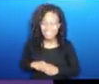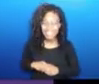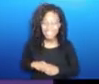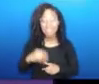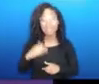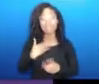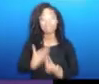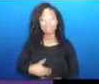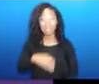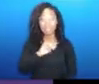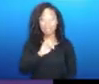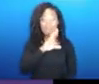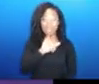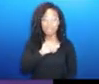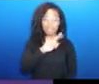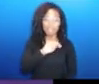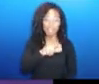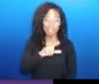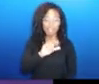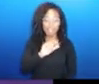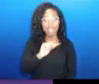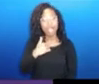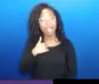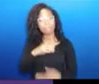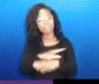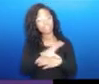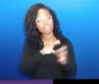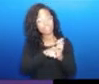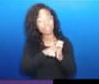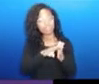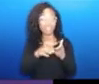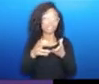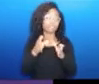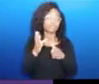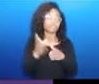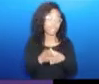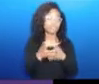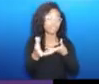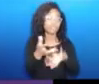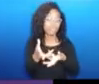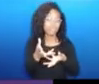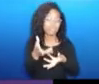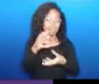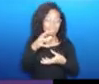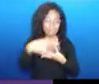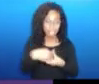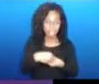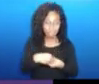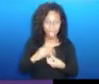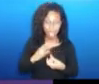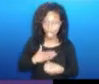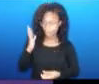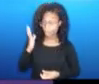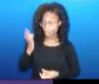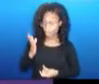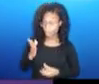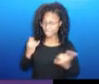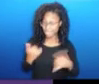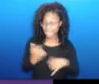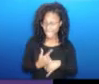Community Engagement. Our presentation today is Building Your Employability.